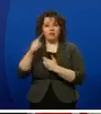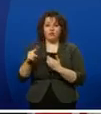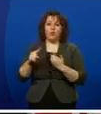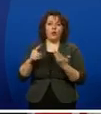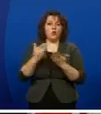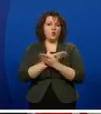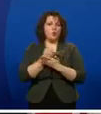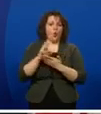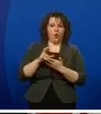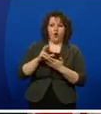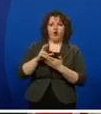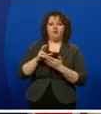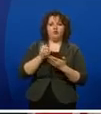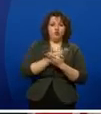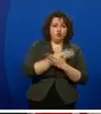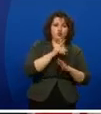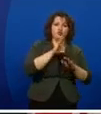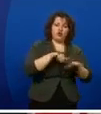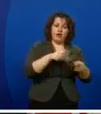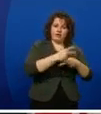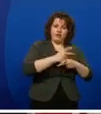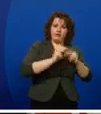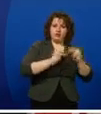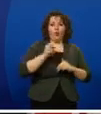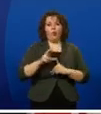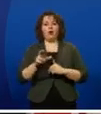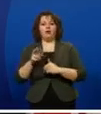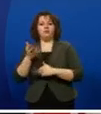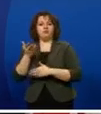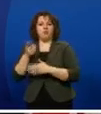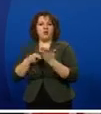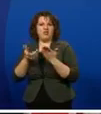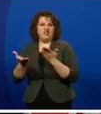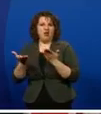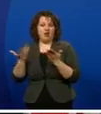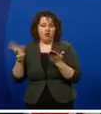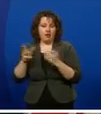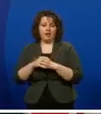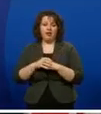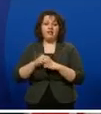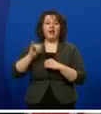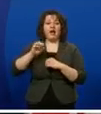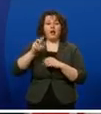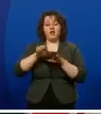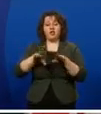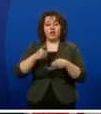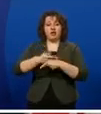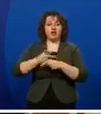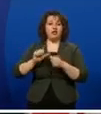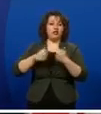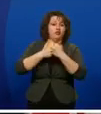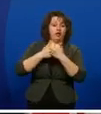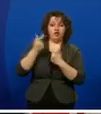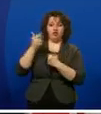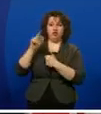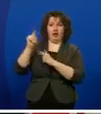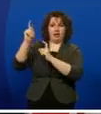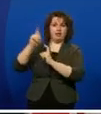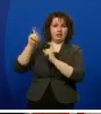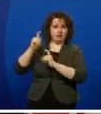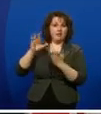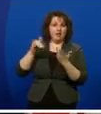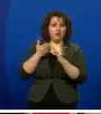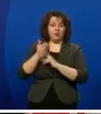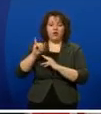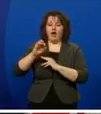care facilities. And then another $1 million from the Future Ready Iowa Child Care Challenge grants that's ran through the Iowa Workforce Development